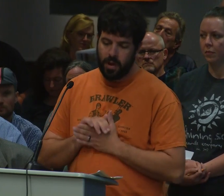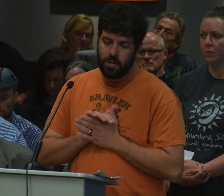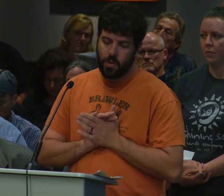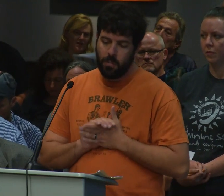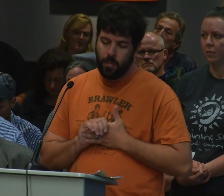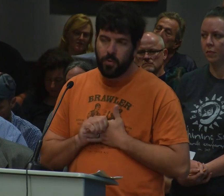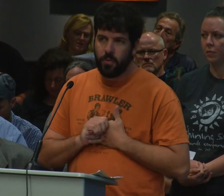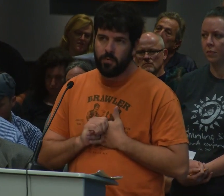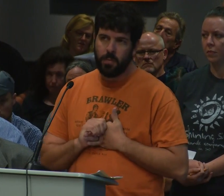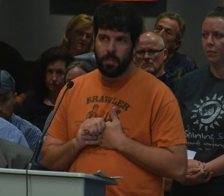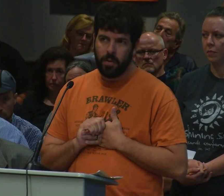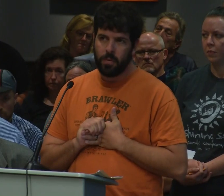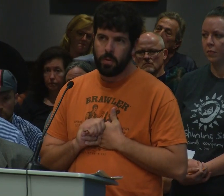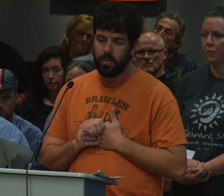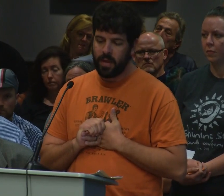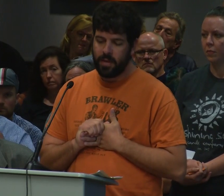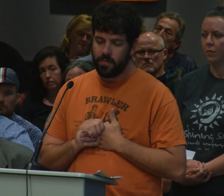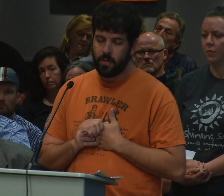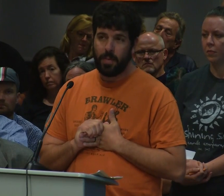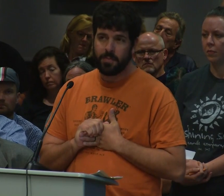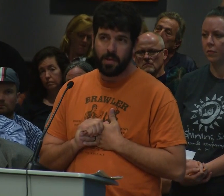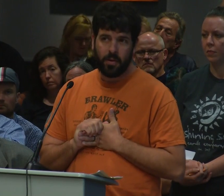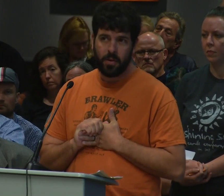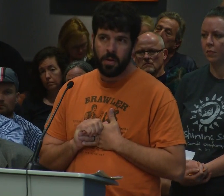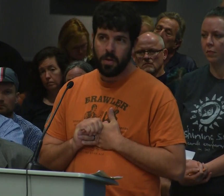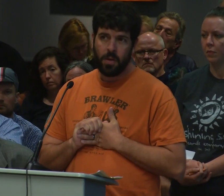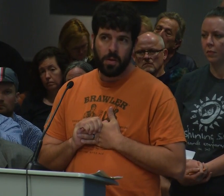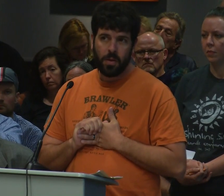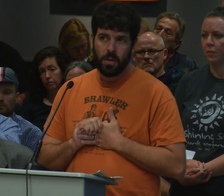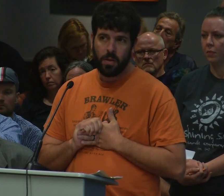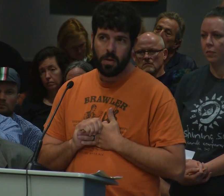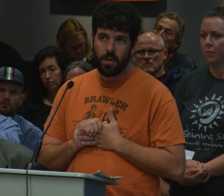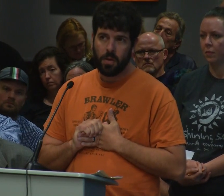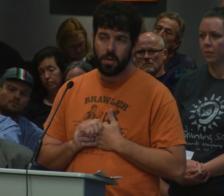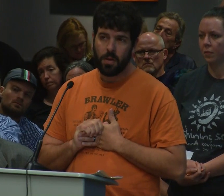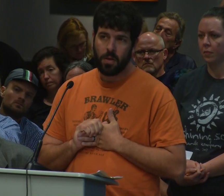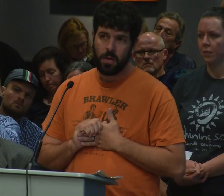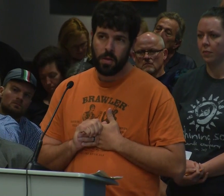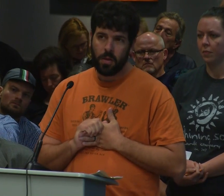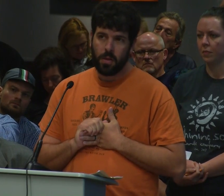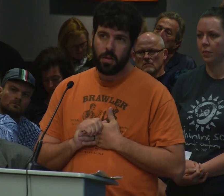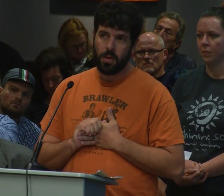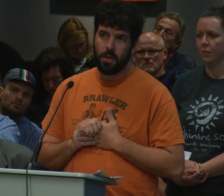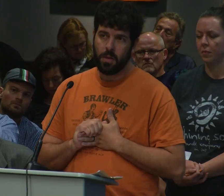is, how did you come up with your no development model? Were you looking at historic maps of the area? It's based on